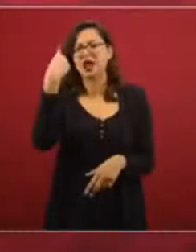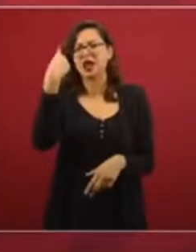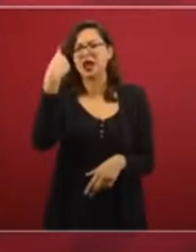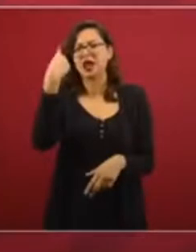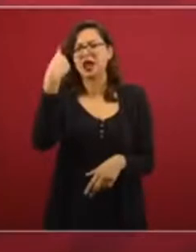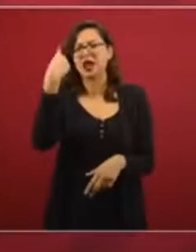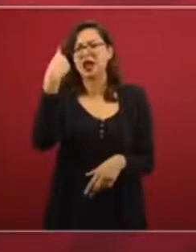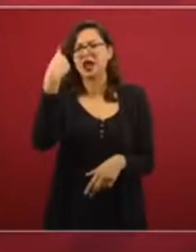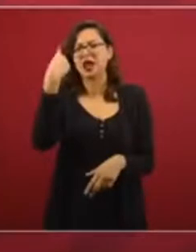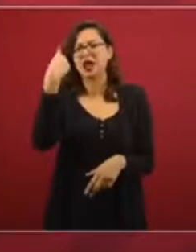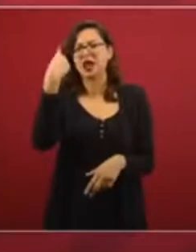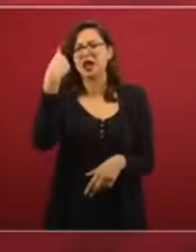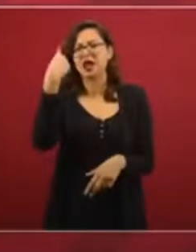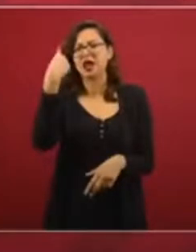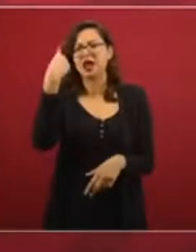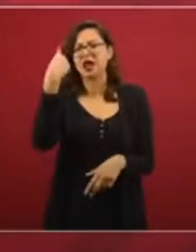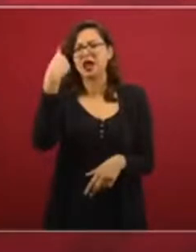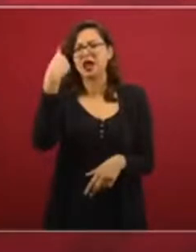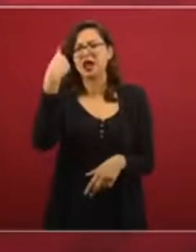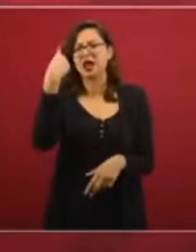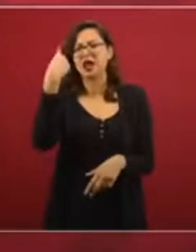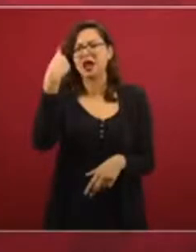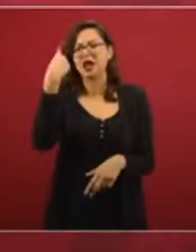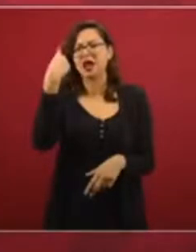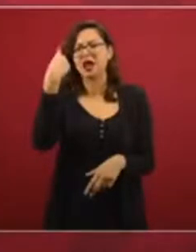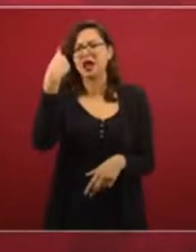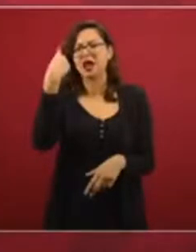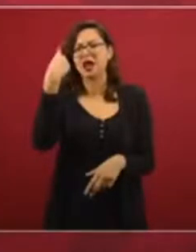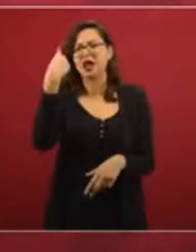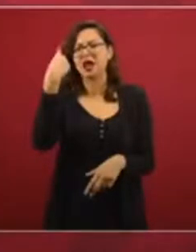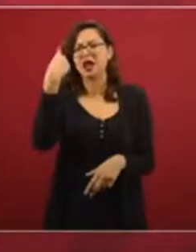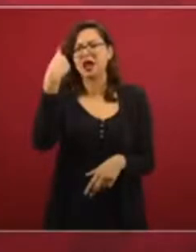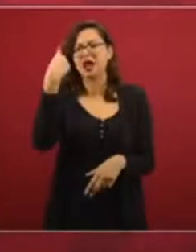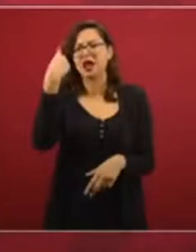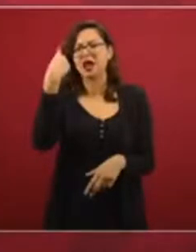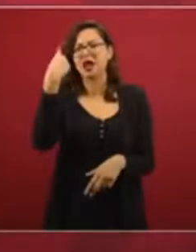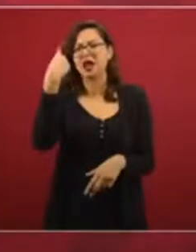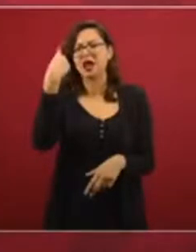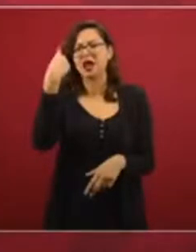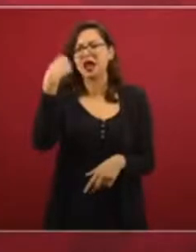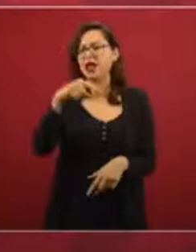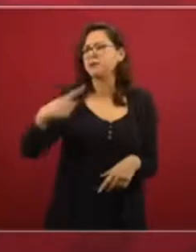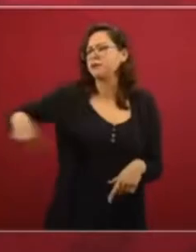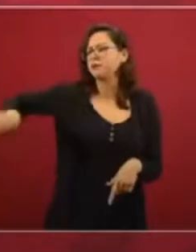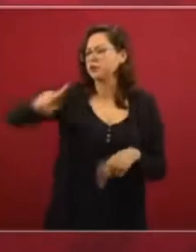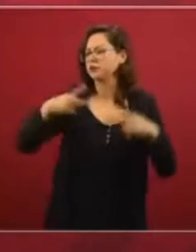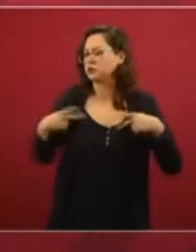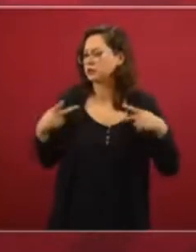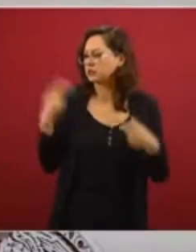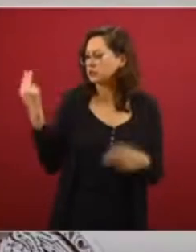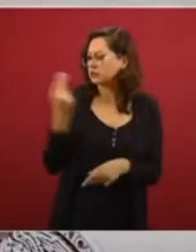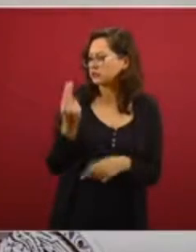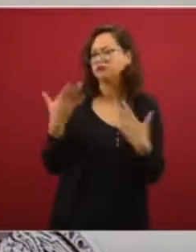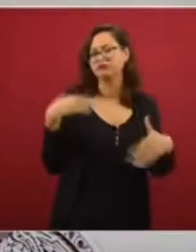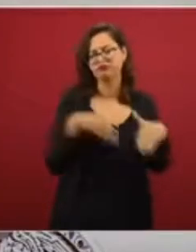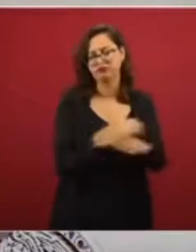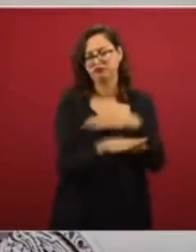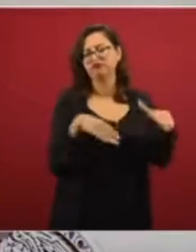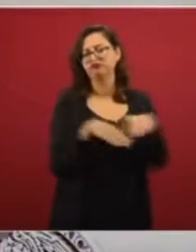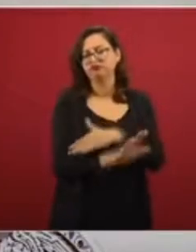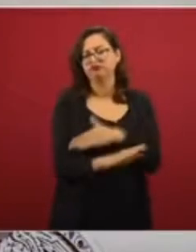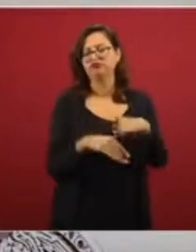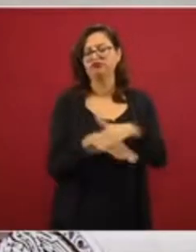necesidad we want to have them ready for to operate whenever they are needed reducir